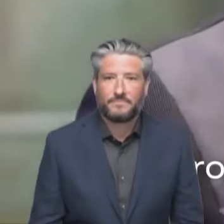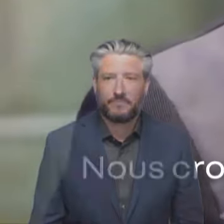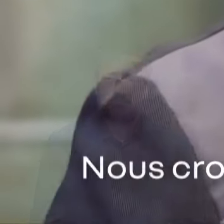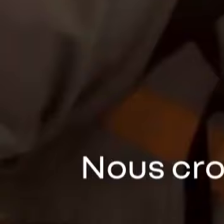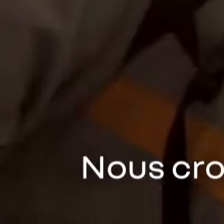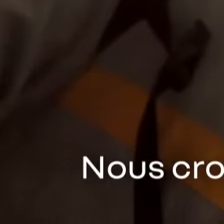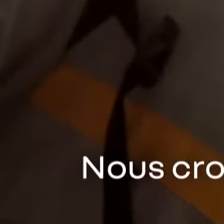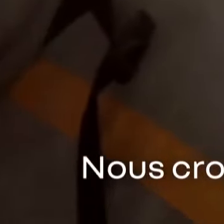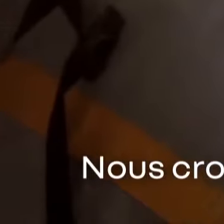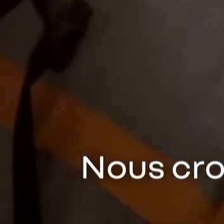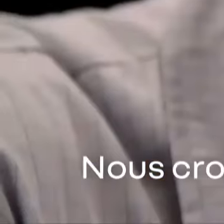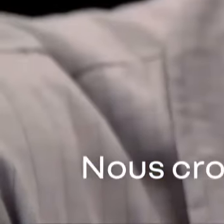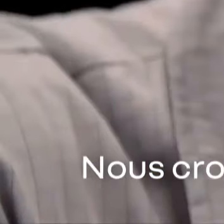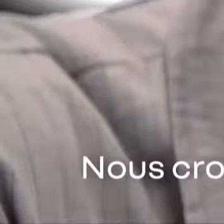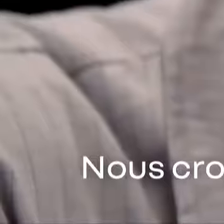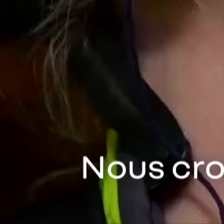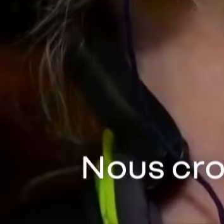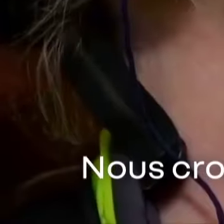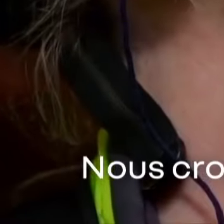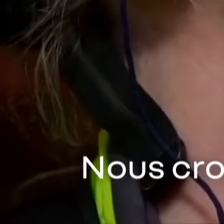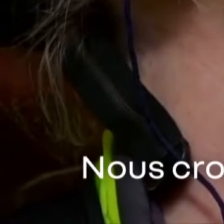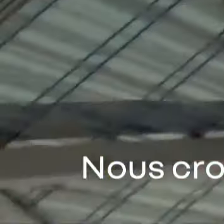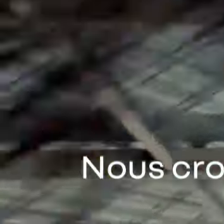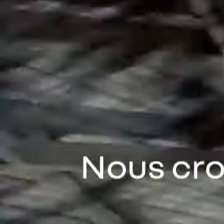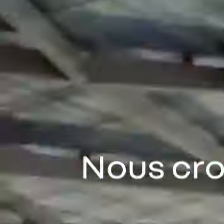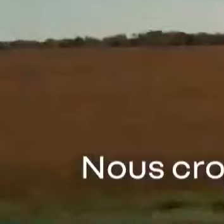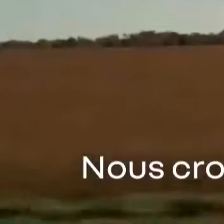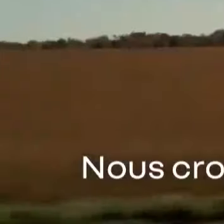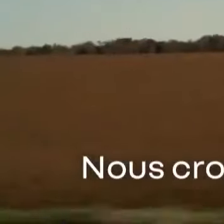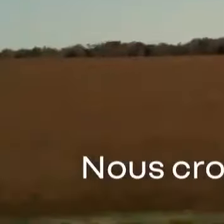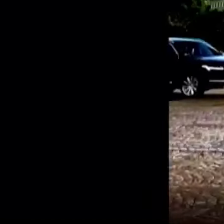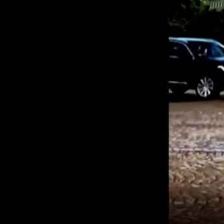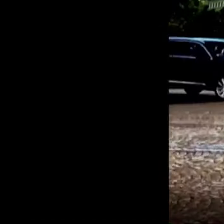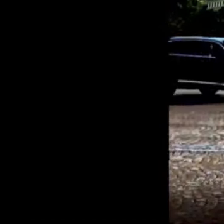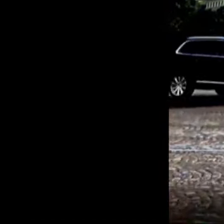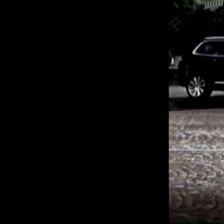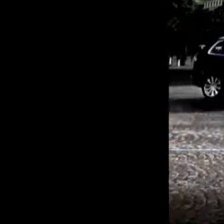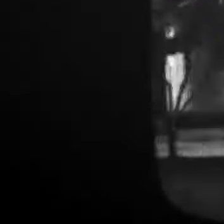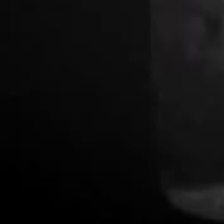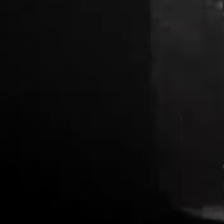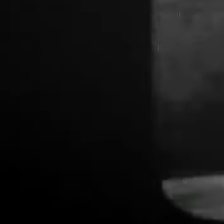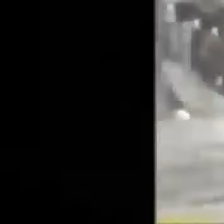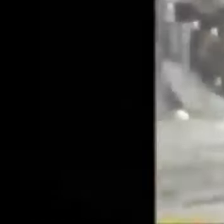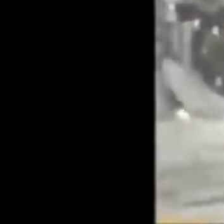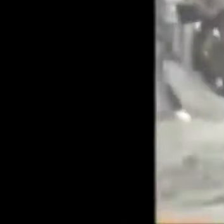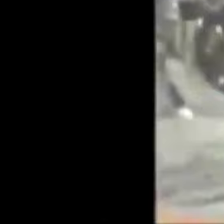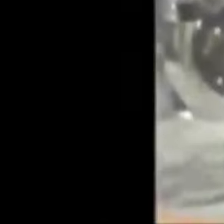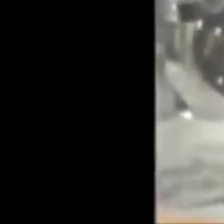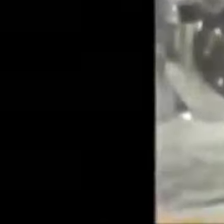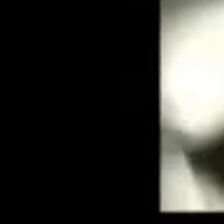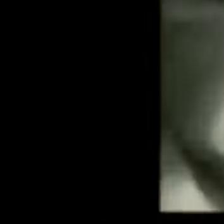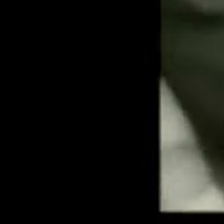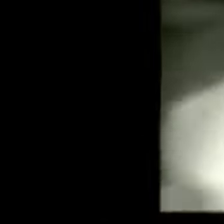We are caring, believing in responsible progress that respects everyone. Since